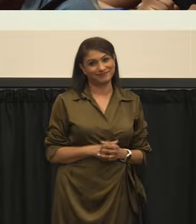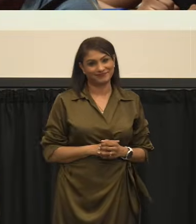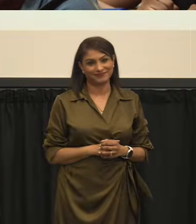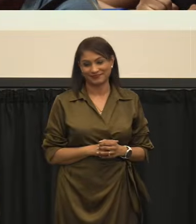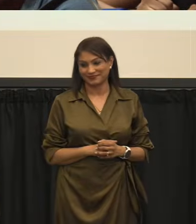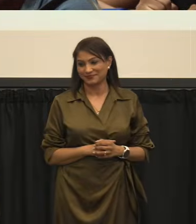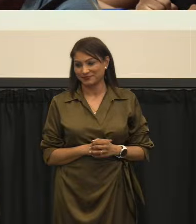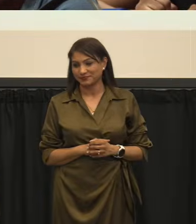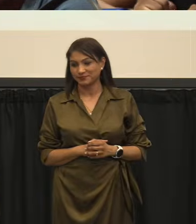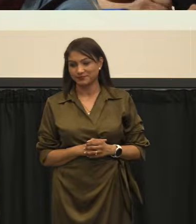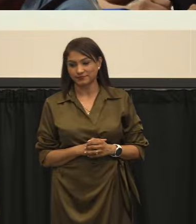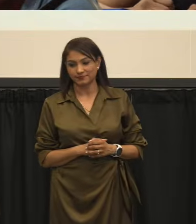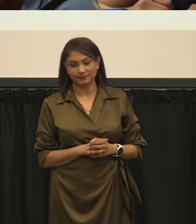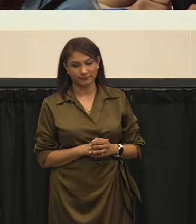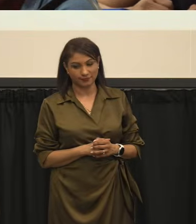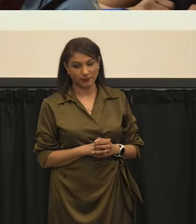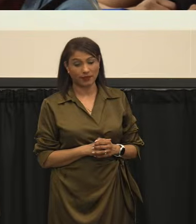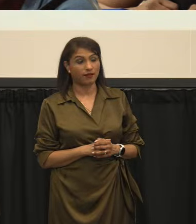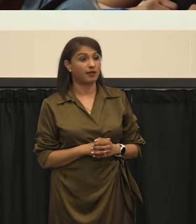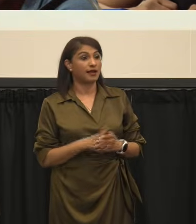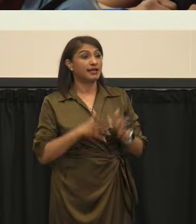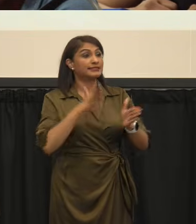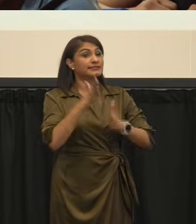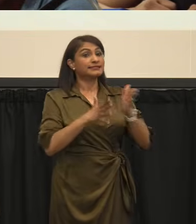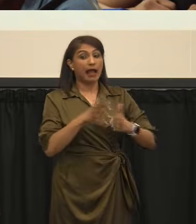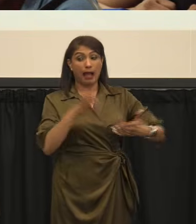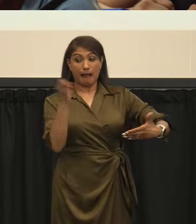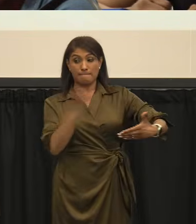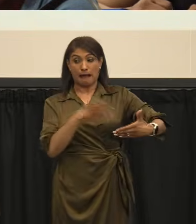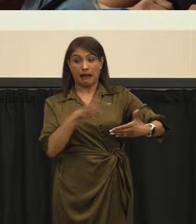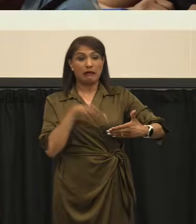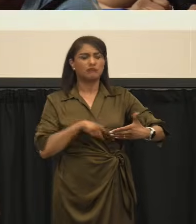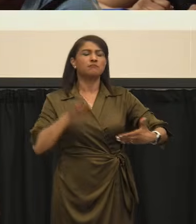for supporting child-centered signing resources.